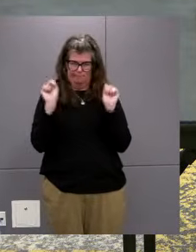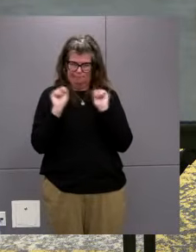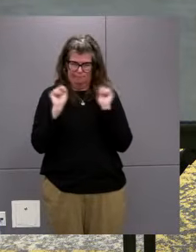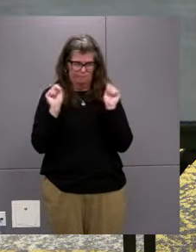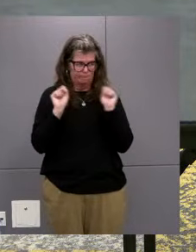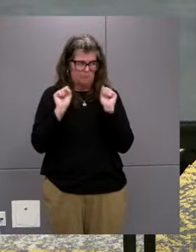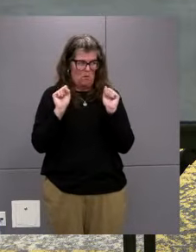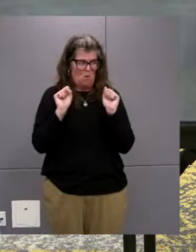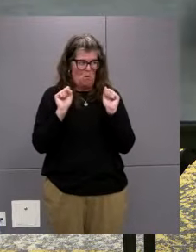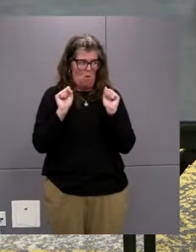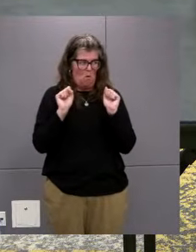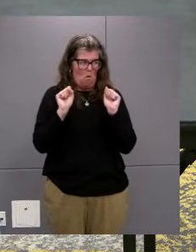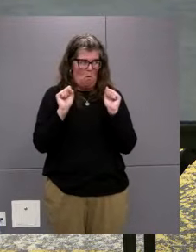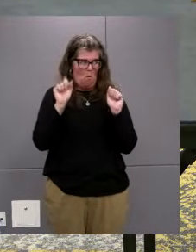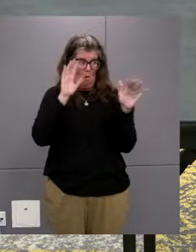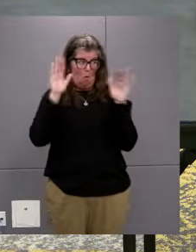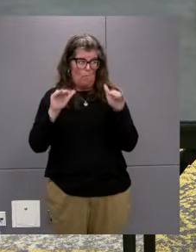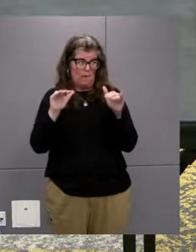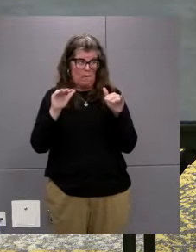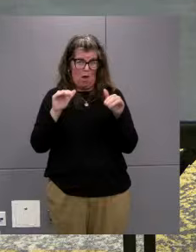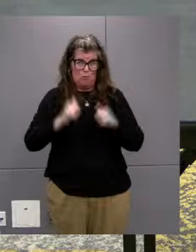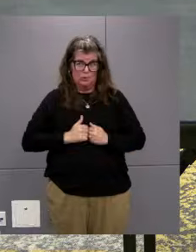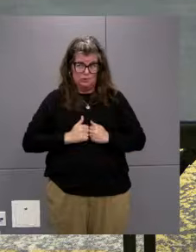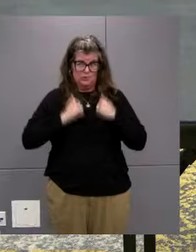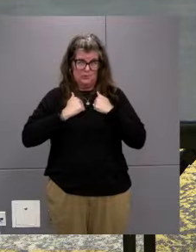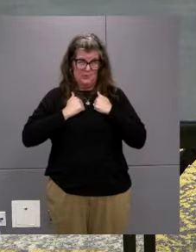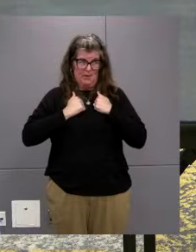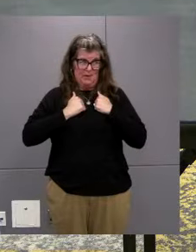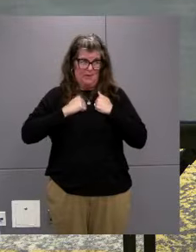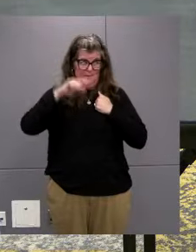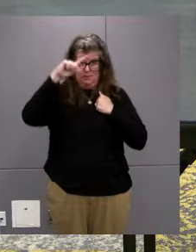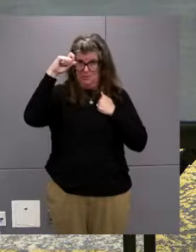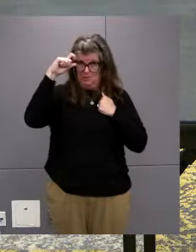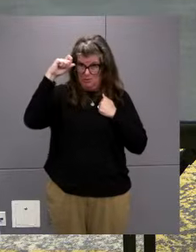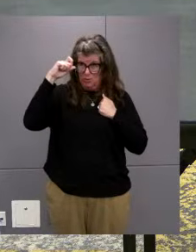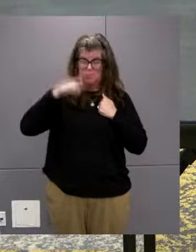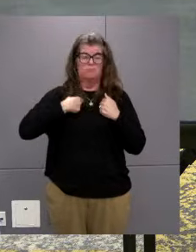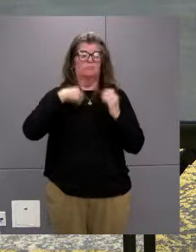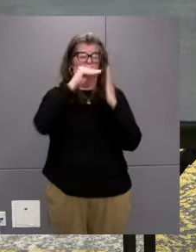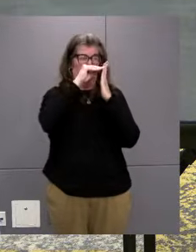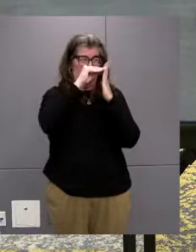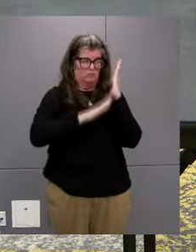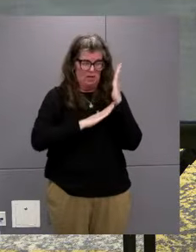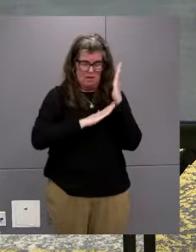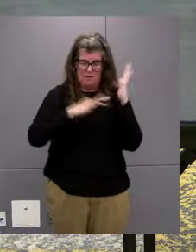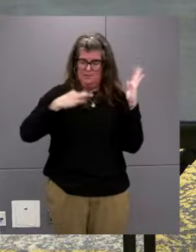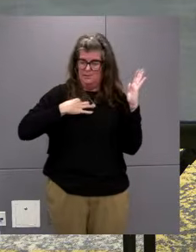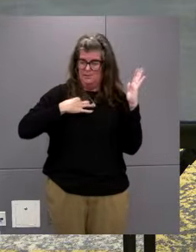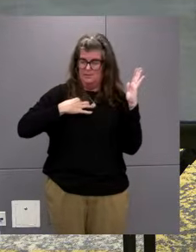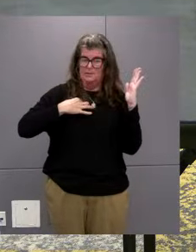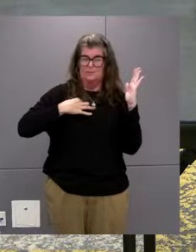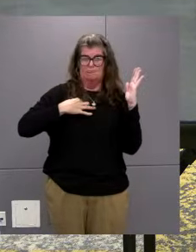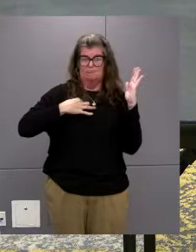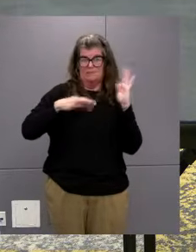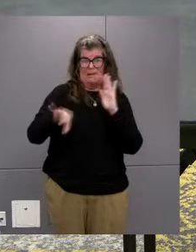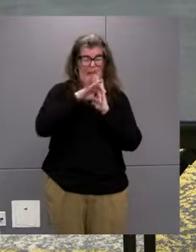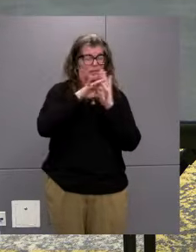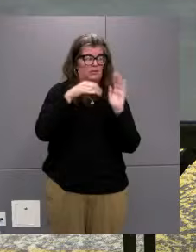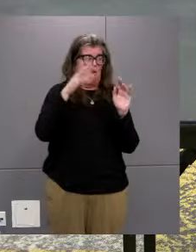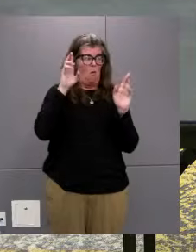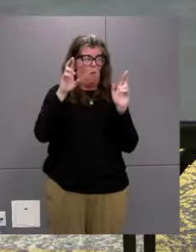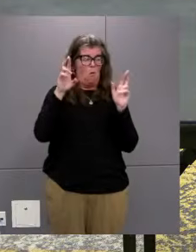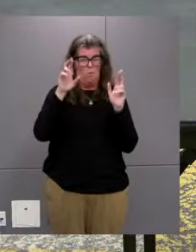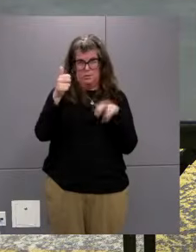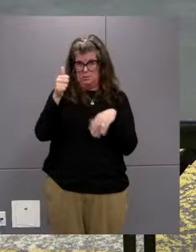will survive next semester. I did apply, and hopefully I am selected. There's 10 students, so stiff